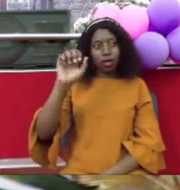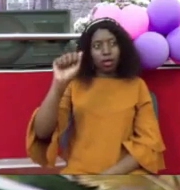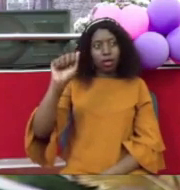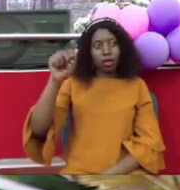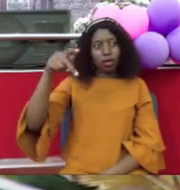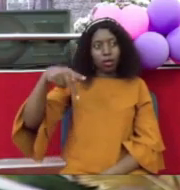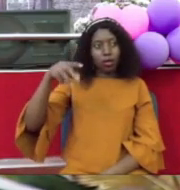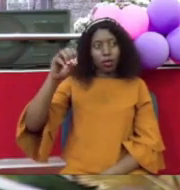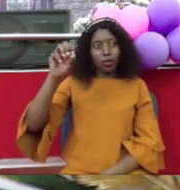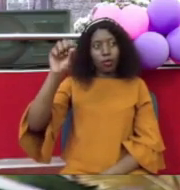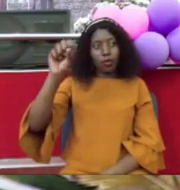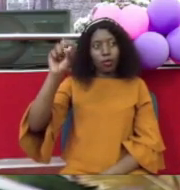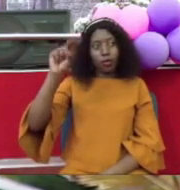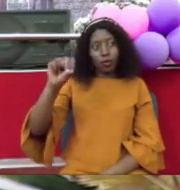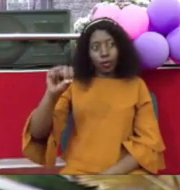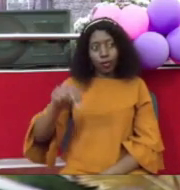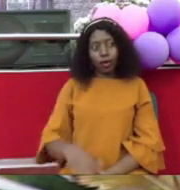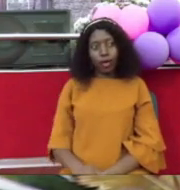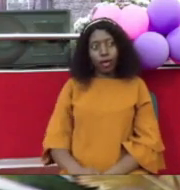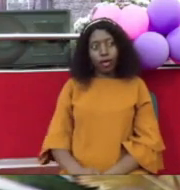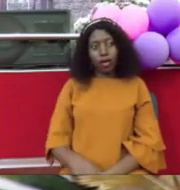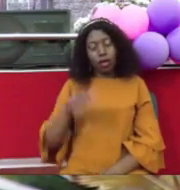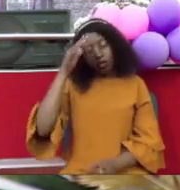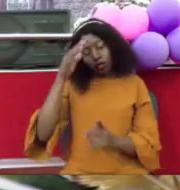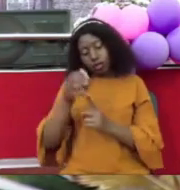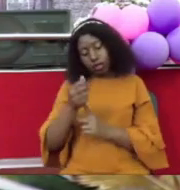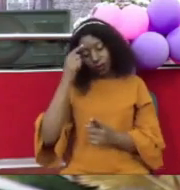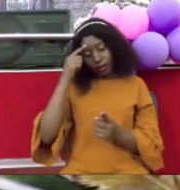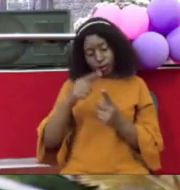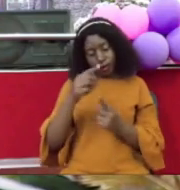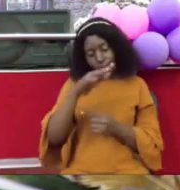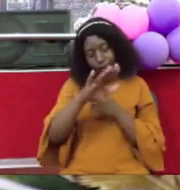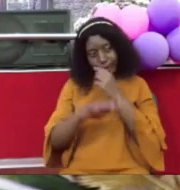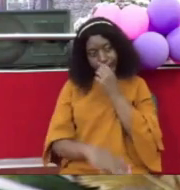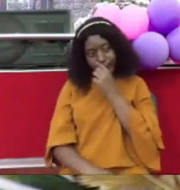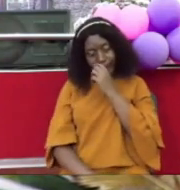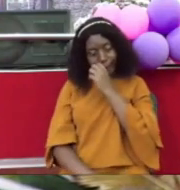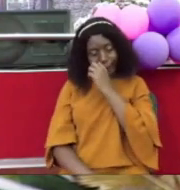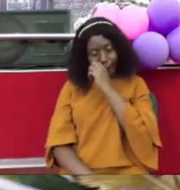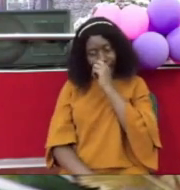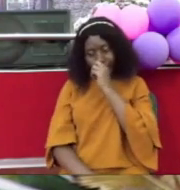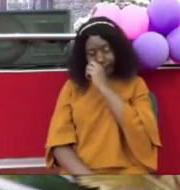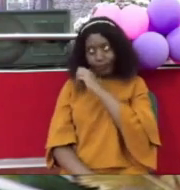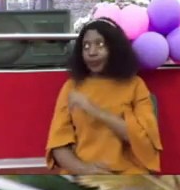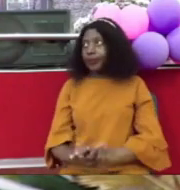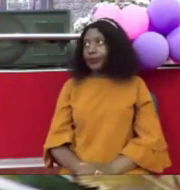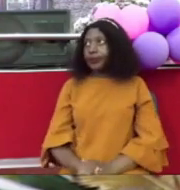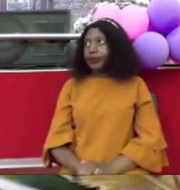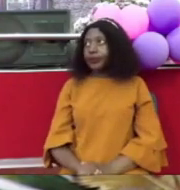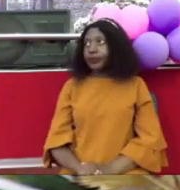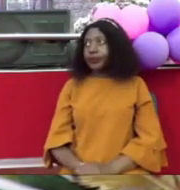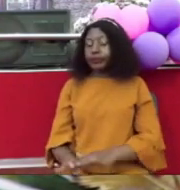za kiroho. So that we fulfill our purpose. Ili kwamba tukaweze kutimiliza malengo yetu ama makusudi yetu. Let's look